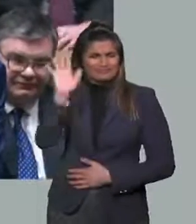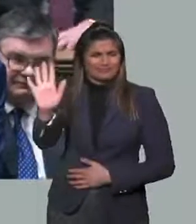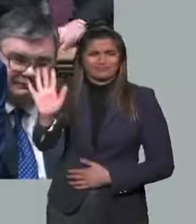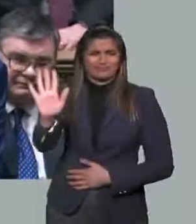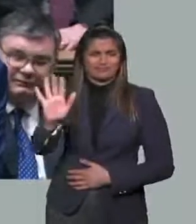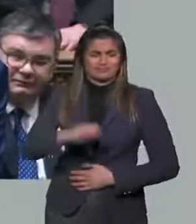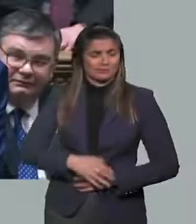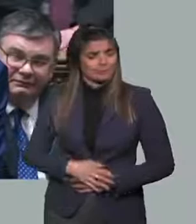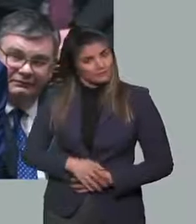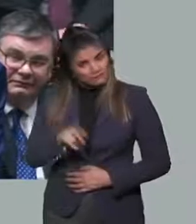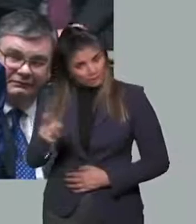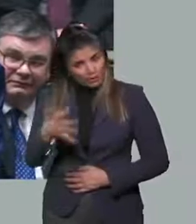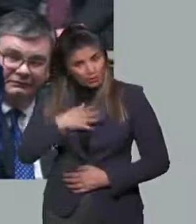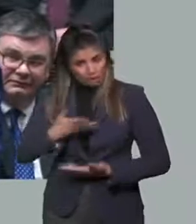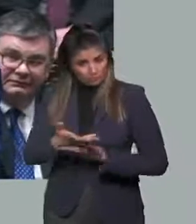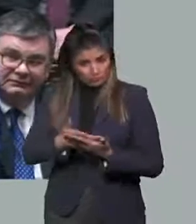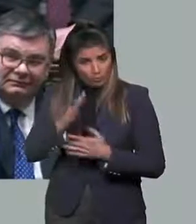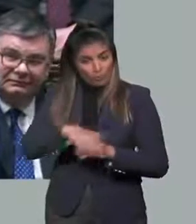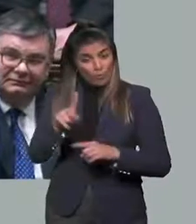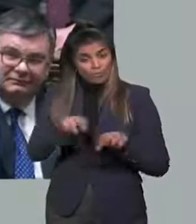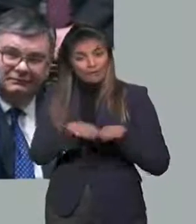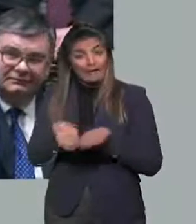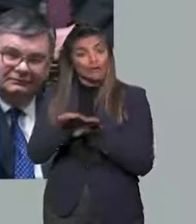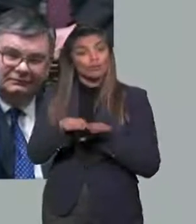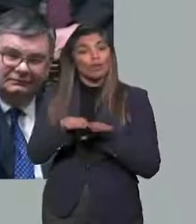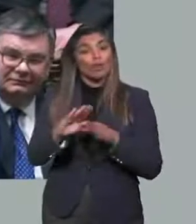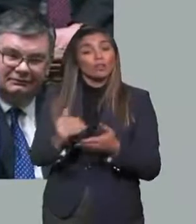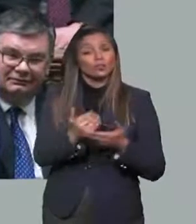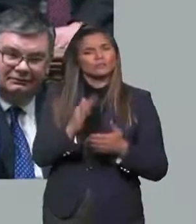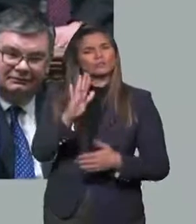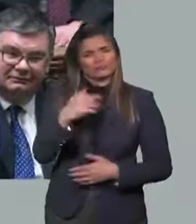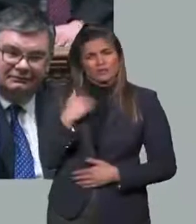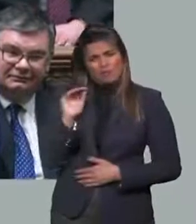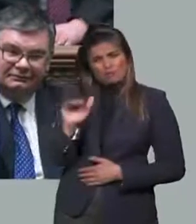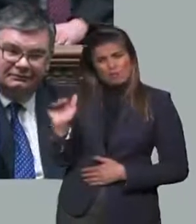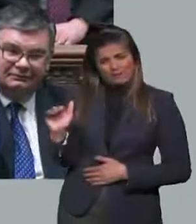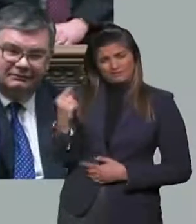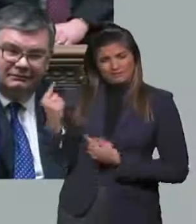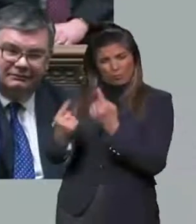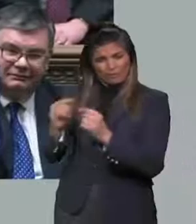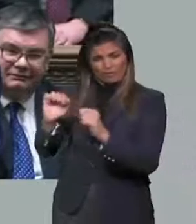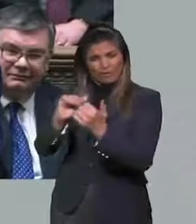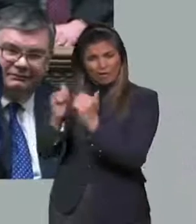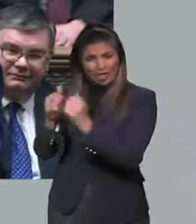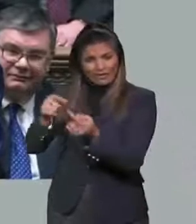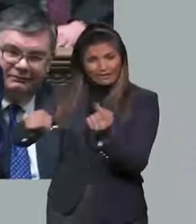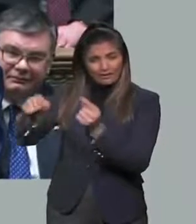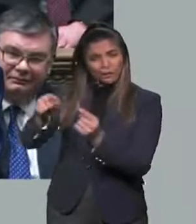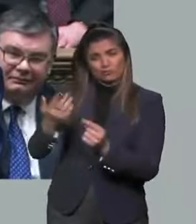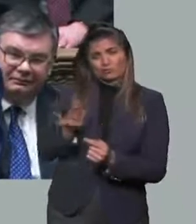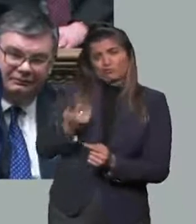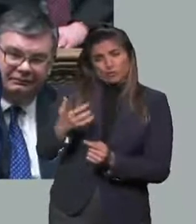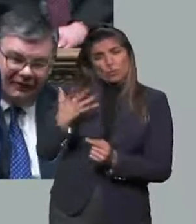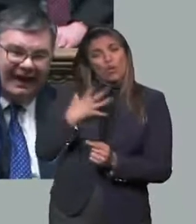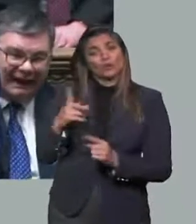But if she wants to talk about national security, then I remind her that she and her shadow cabinet colleagues not so long ago wanted the Honourable Member for